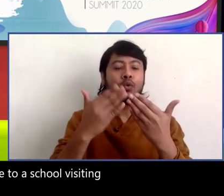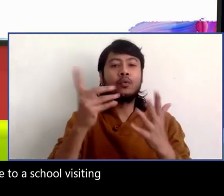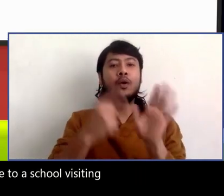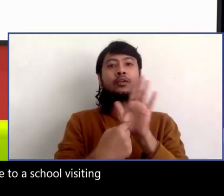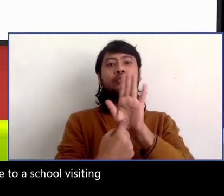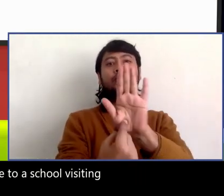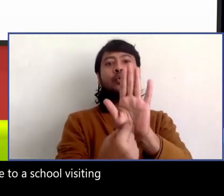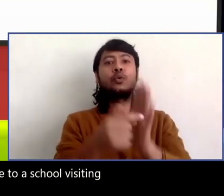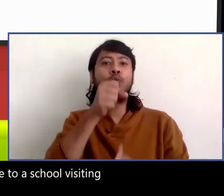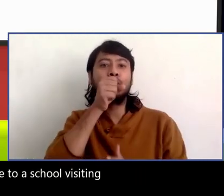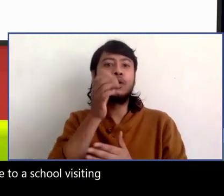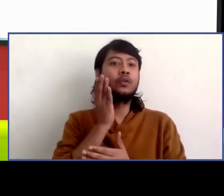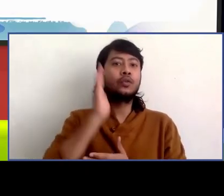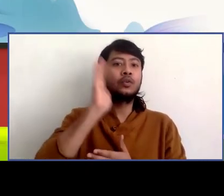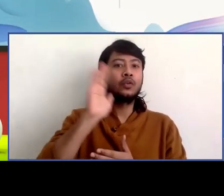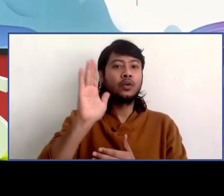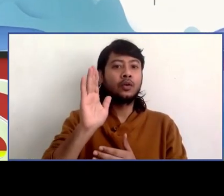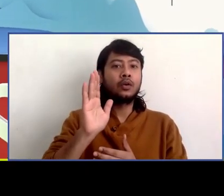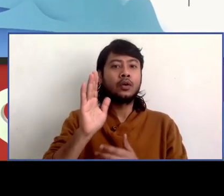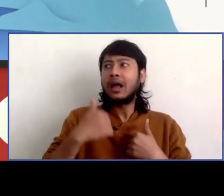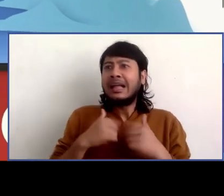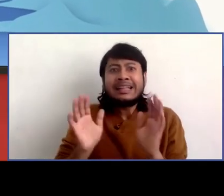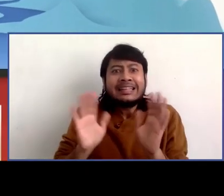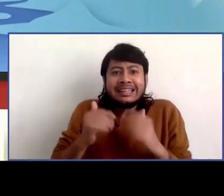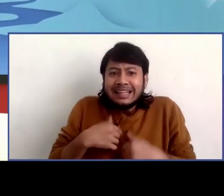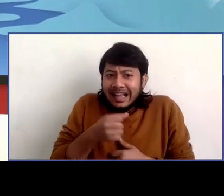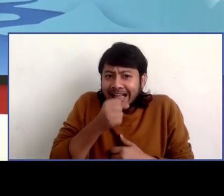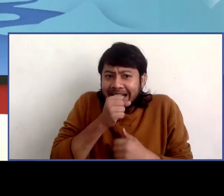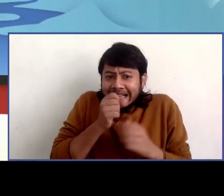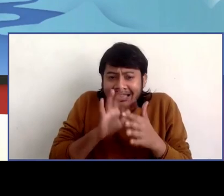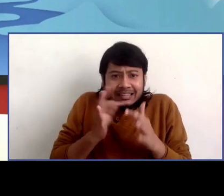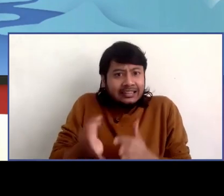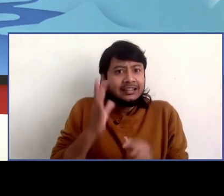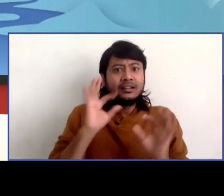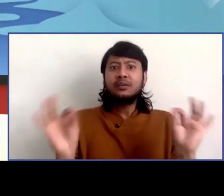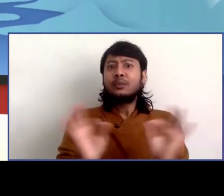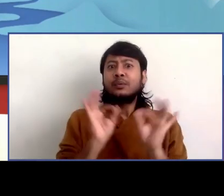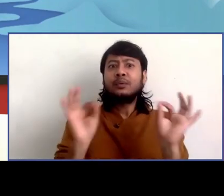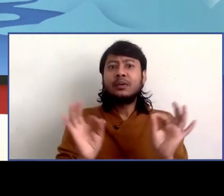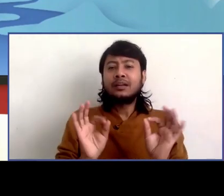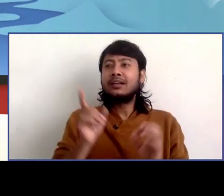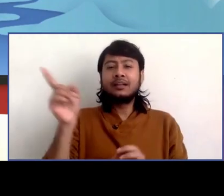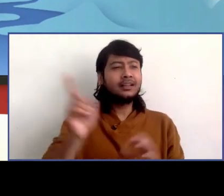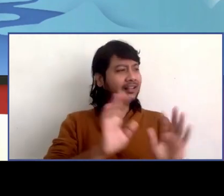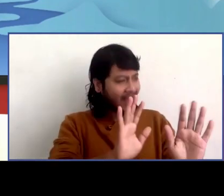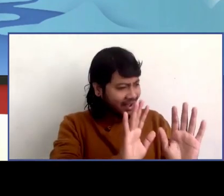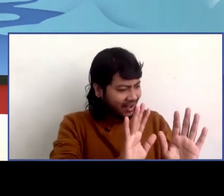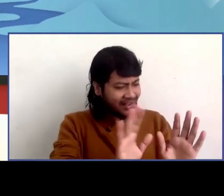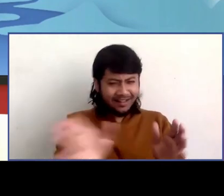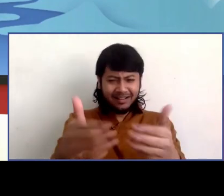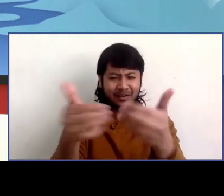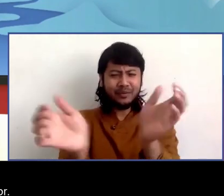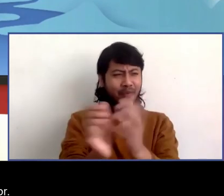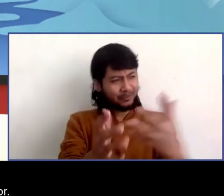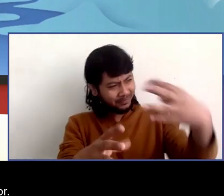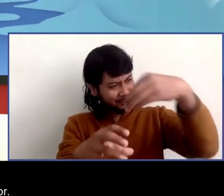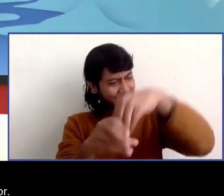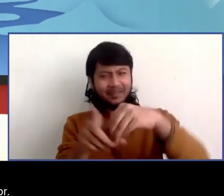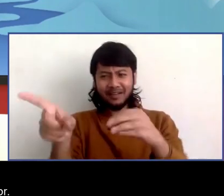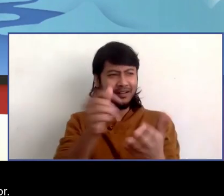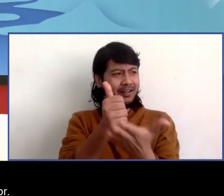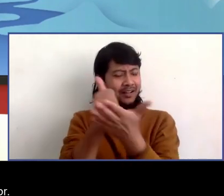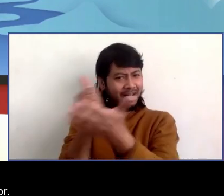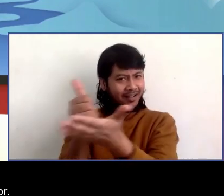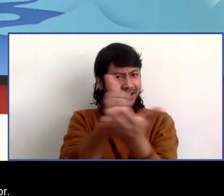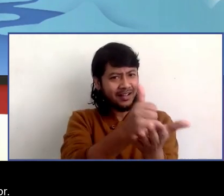don't sing." She said, "Doesn't matter. Just be in that group. Just go with the flow. And it might be difficult to go